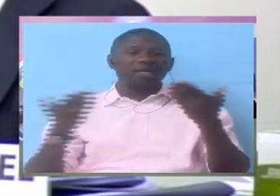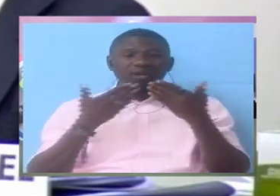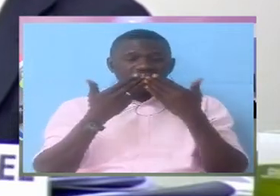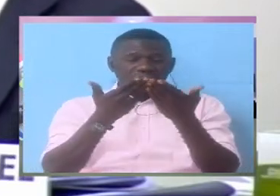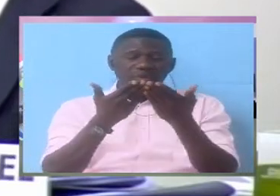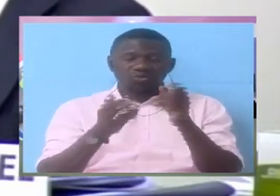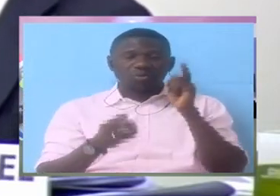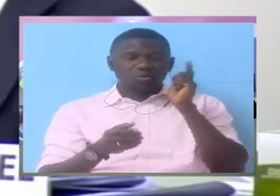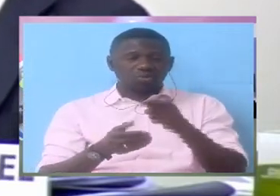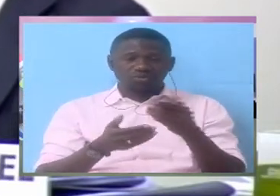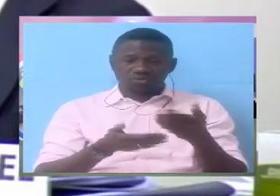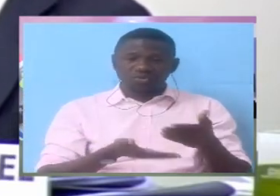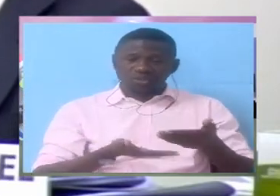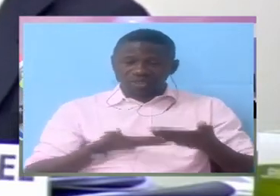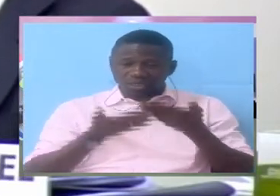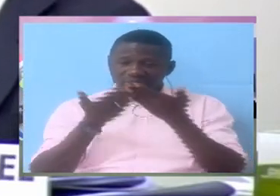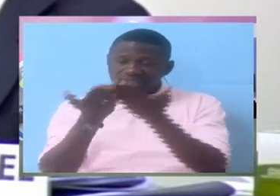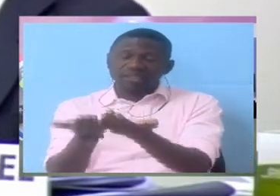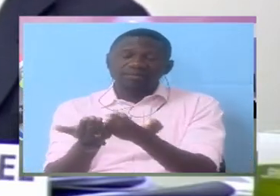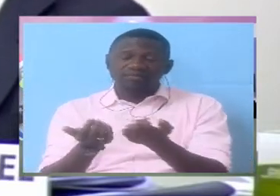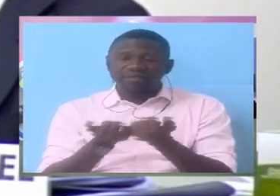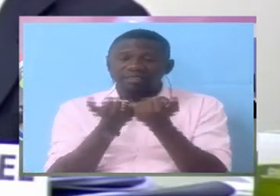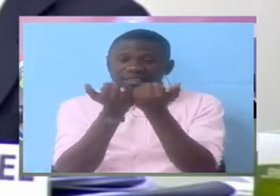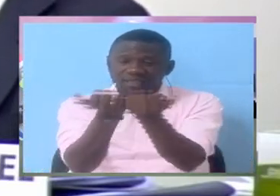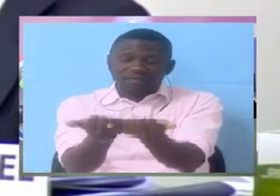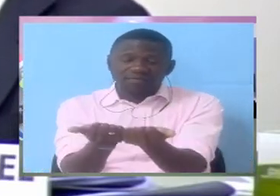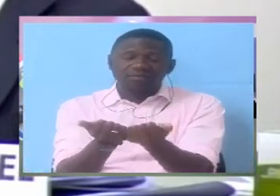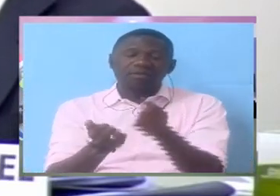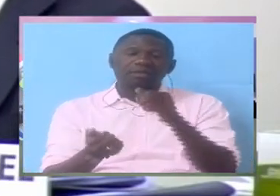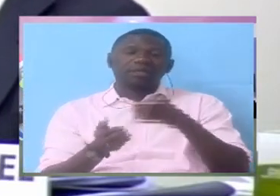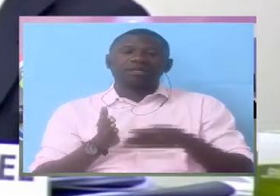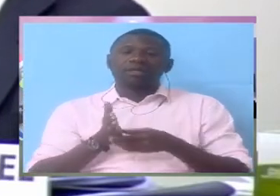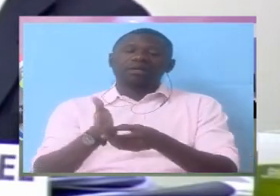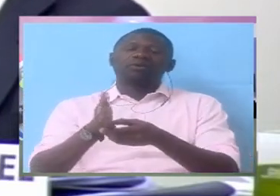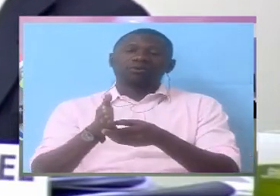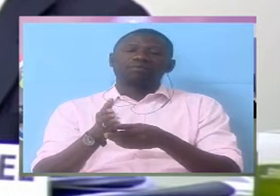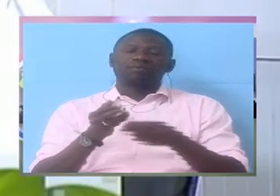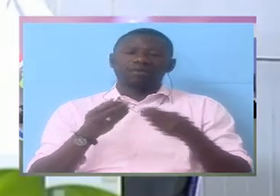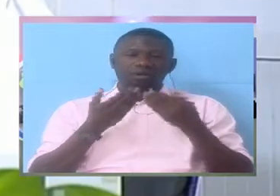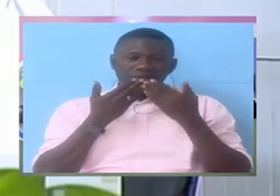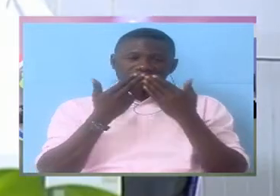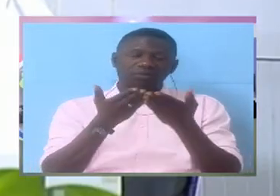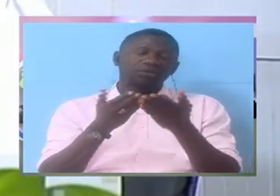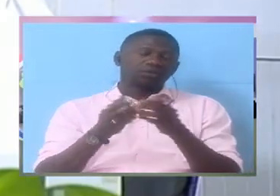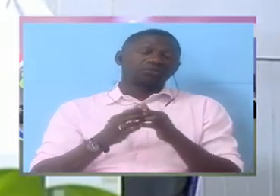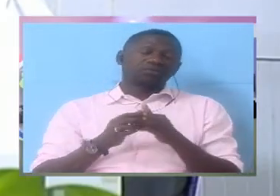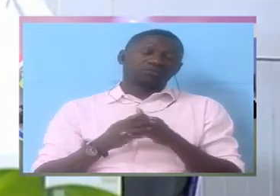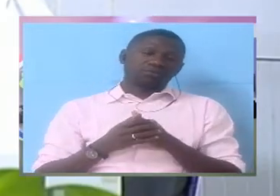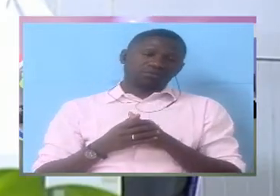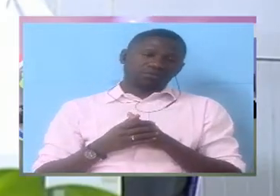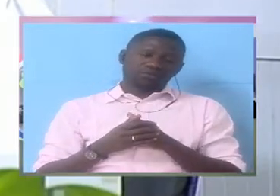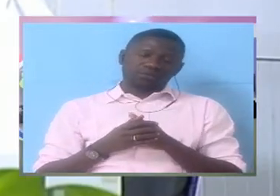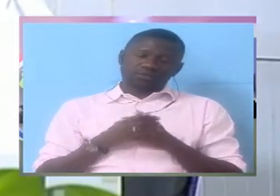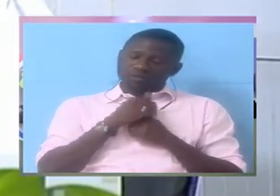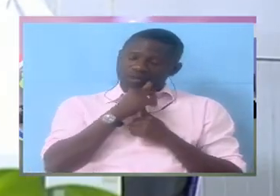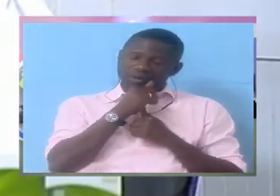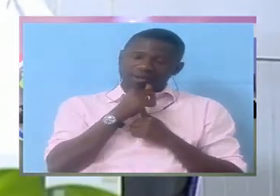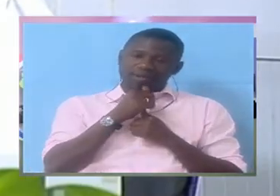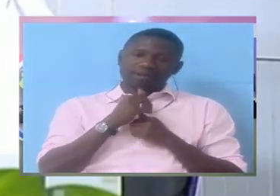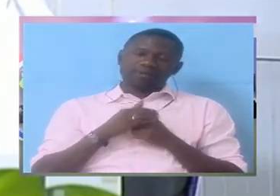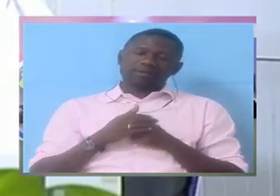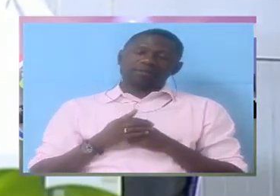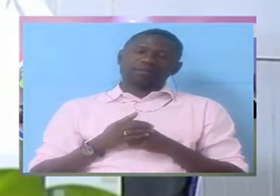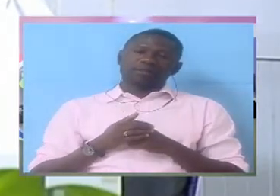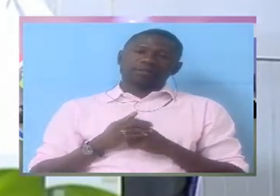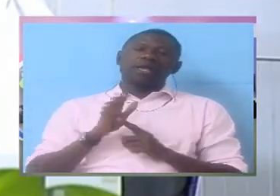director of operations. Ibeson namaleko jama jama kibaro jama beje abekana jarning director memara do ko tamandiri nyal. Say for